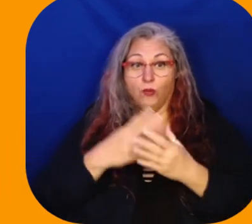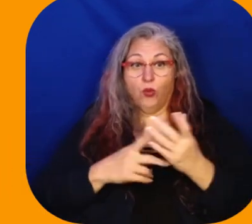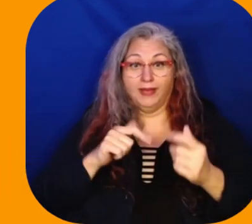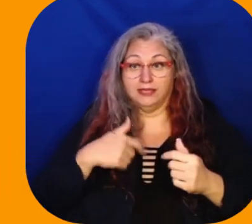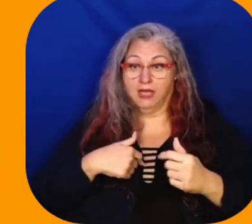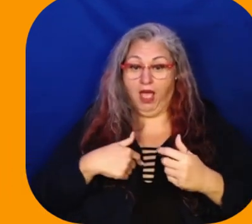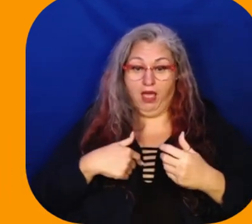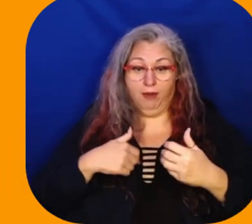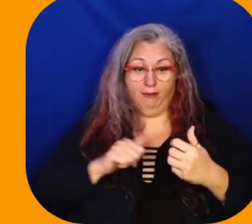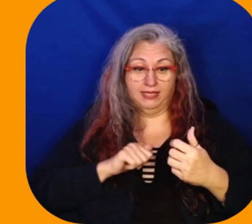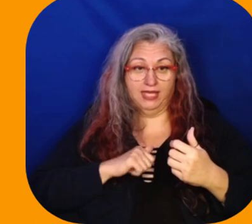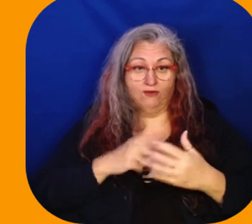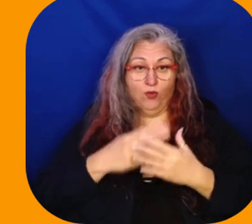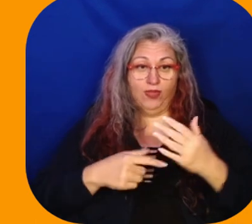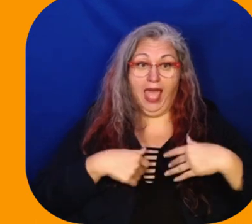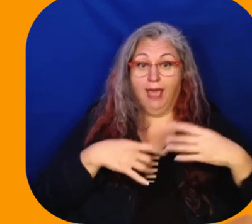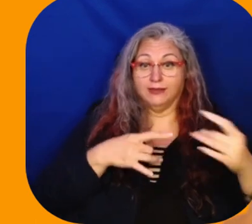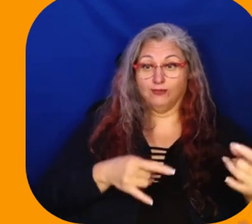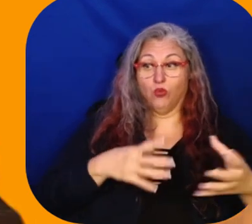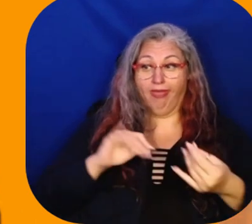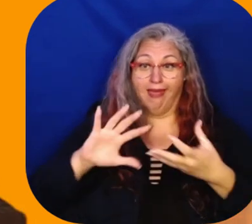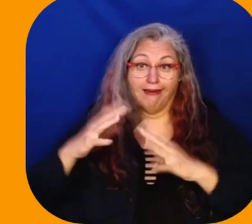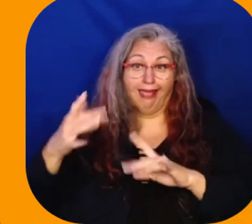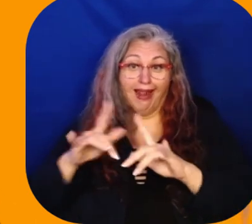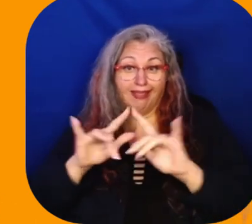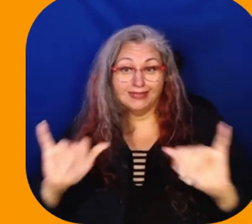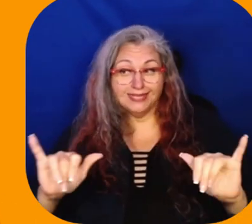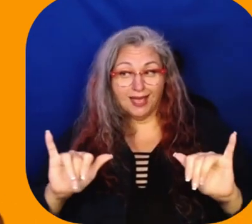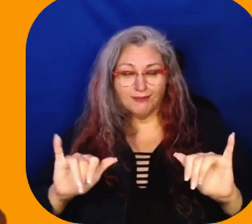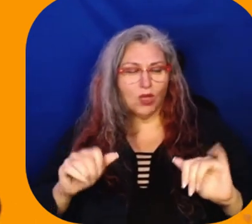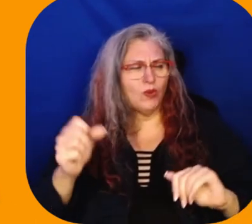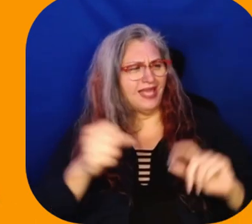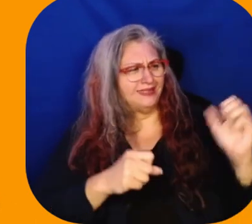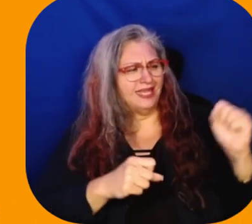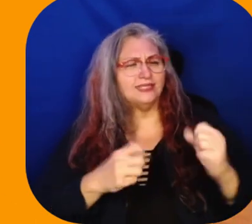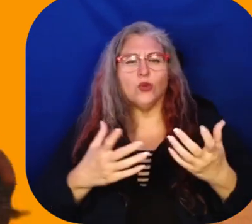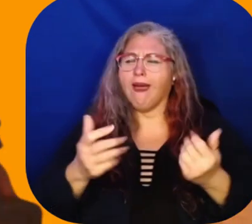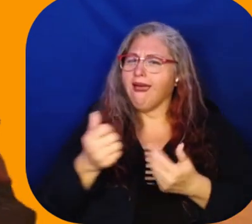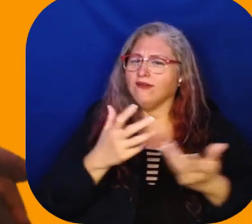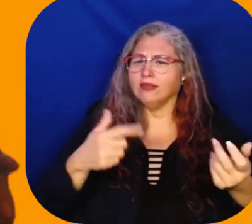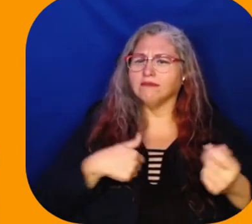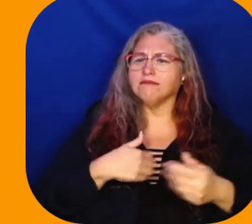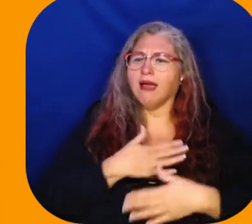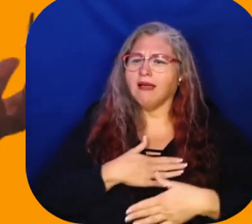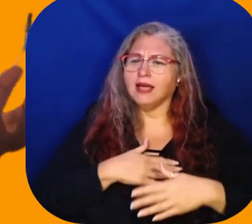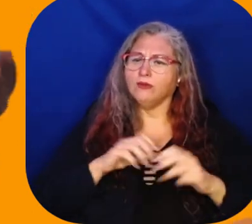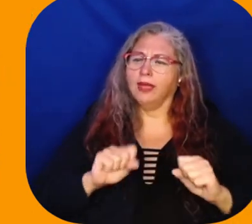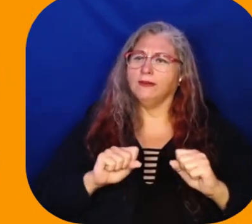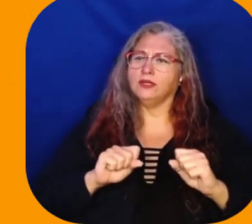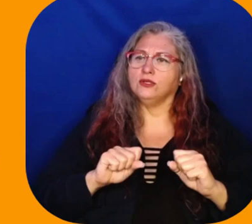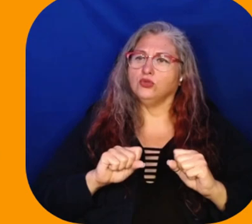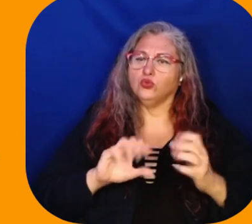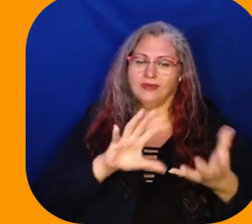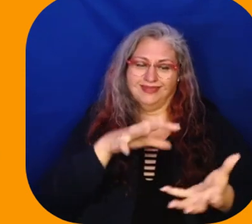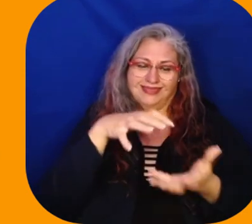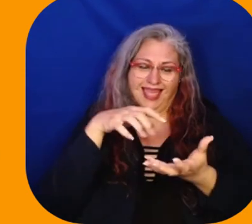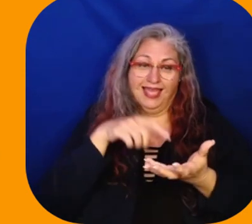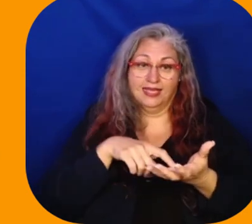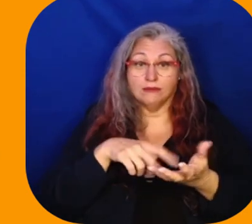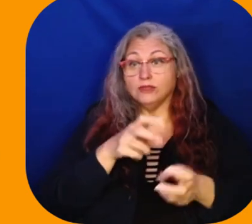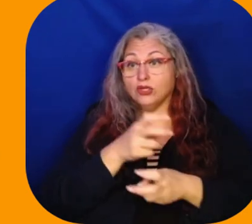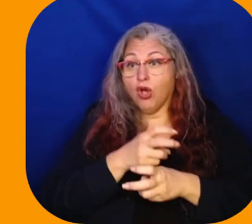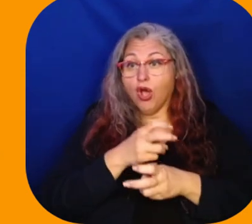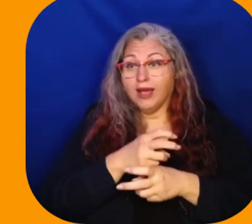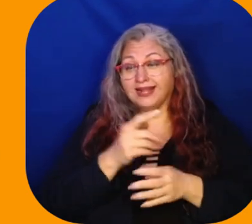I'm smooth and chaotic, you know. Yes. I'm everything. So I like being able to actually make that, which is hard. It's difficult sometimes to